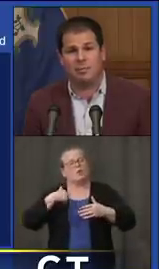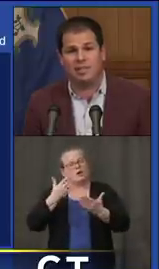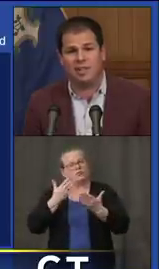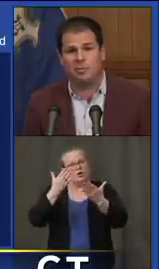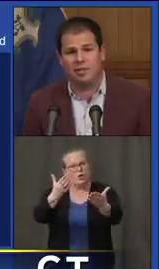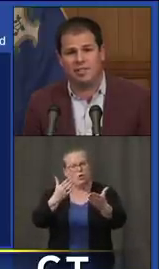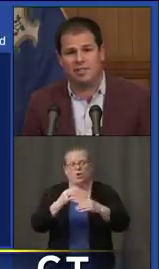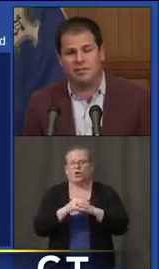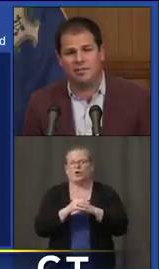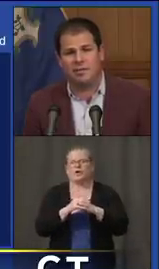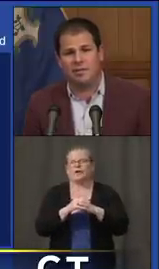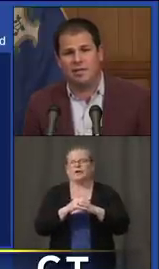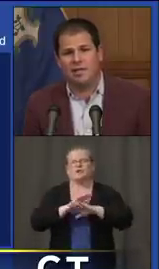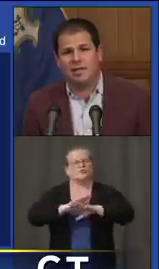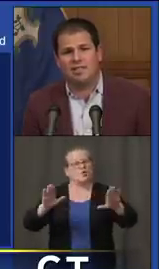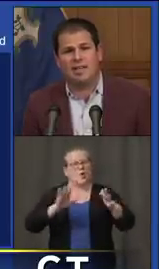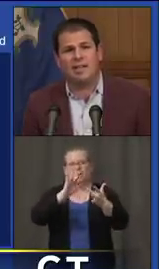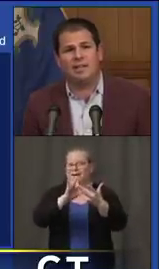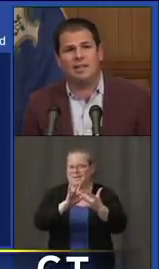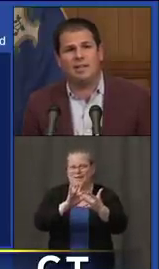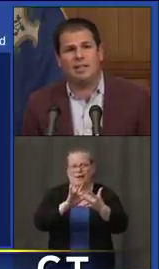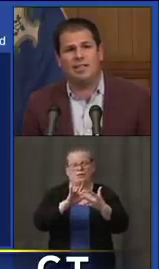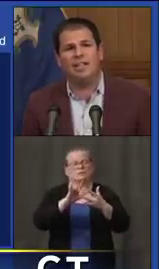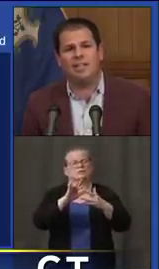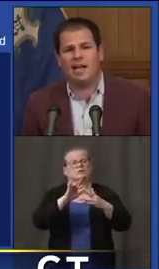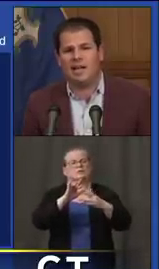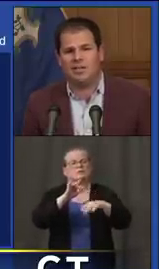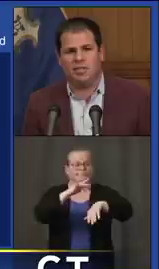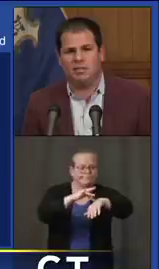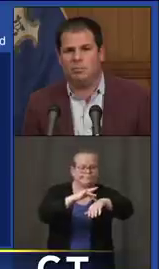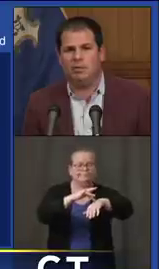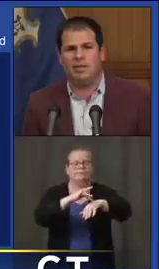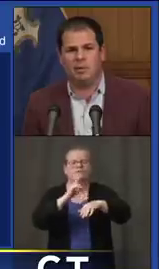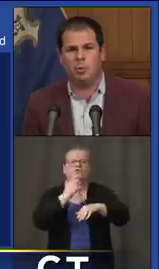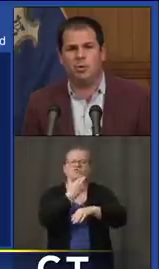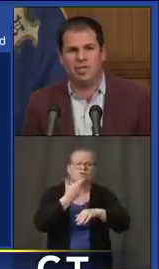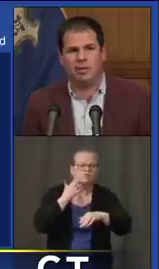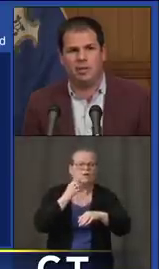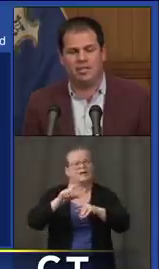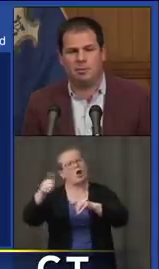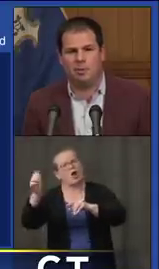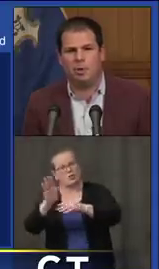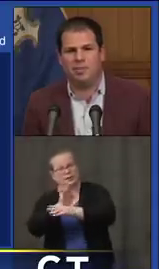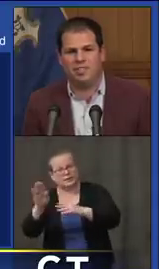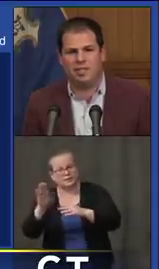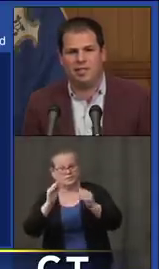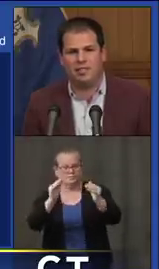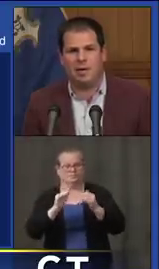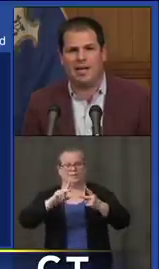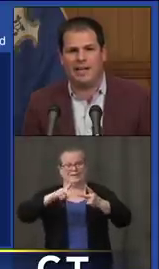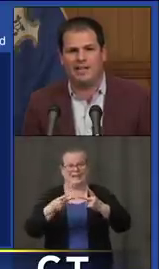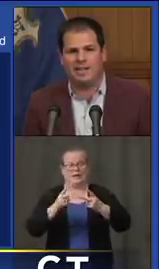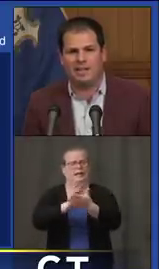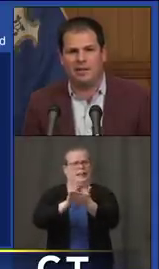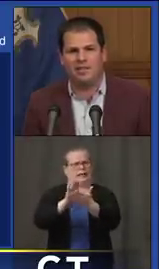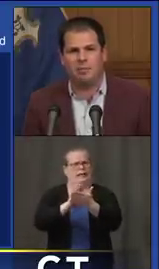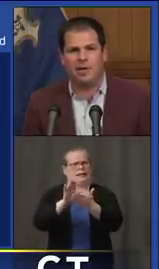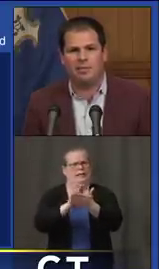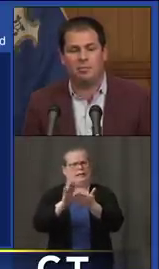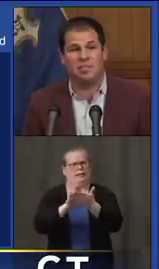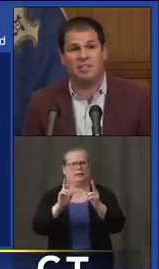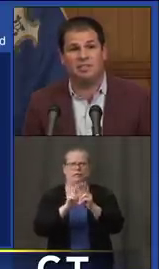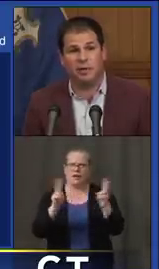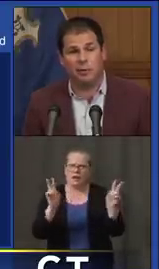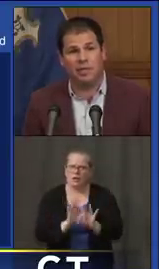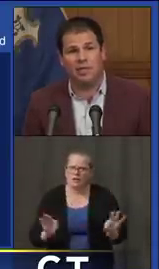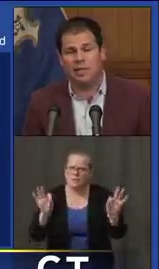restaurants as well as other places. Second, cleaning and hygiene, really important here as we reopen the state. So high contact areas and